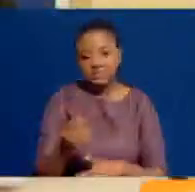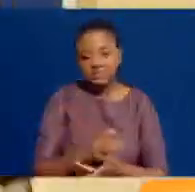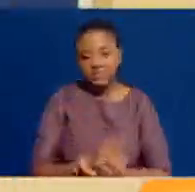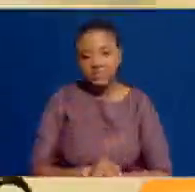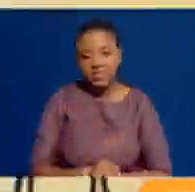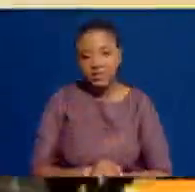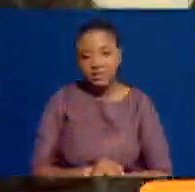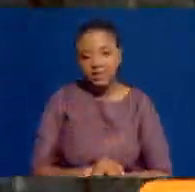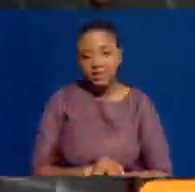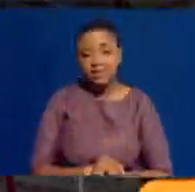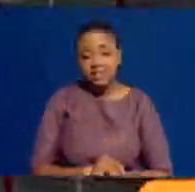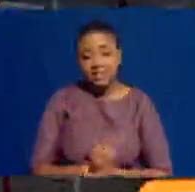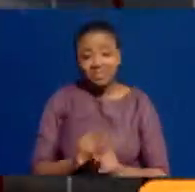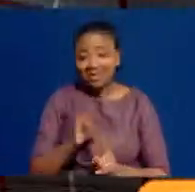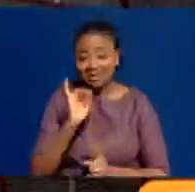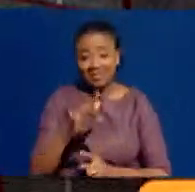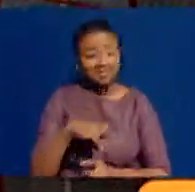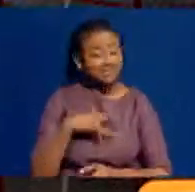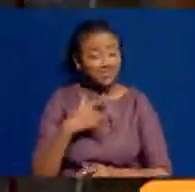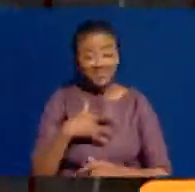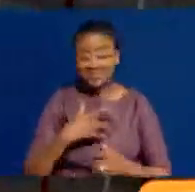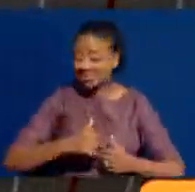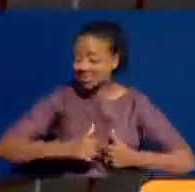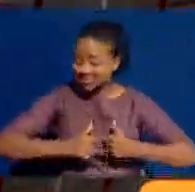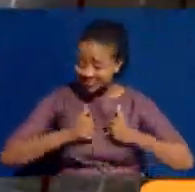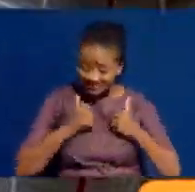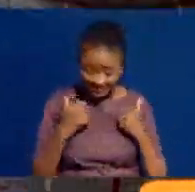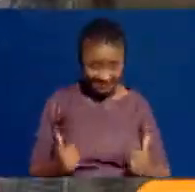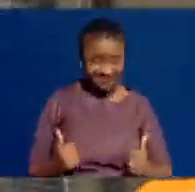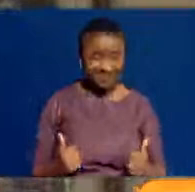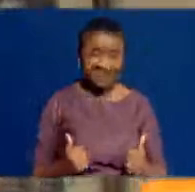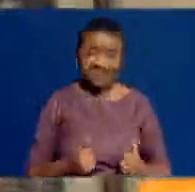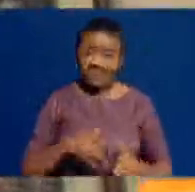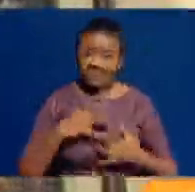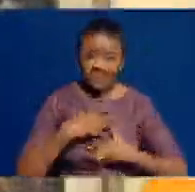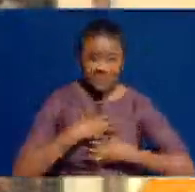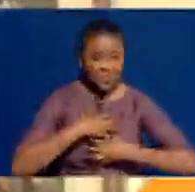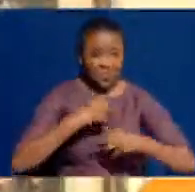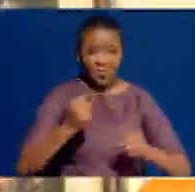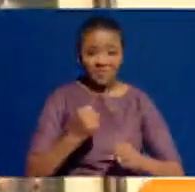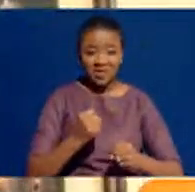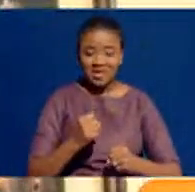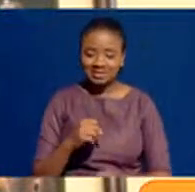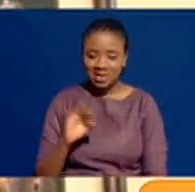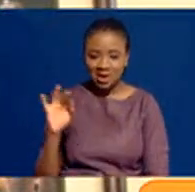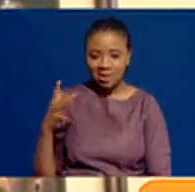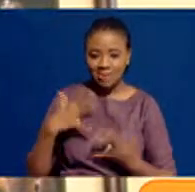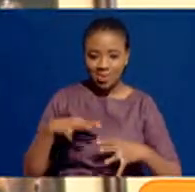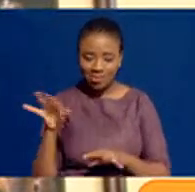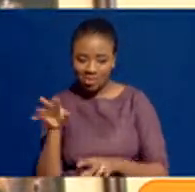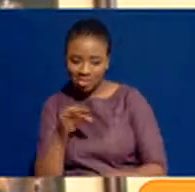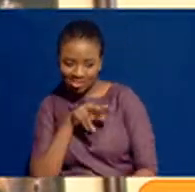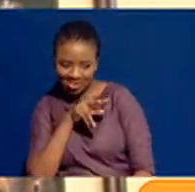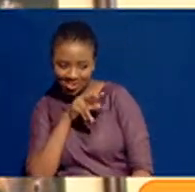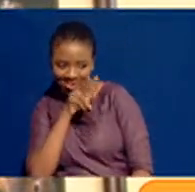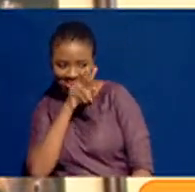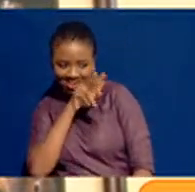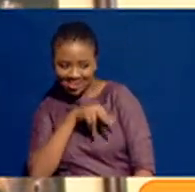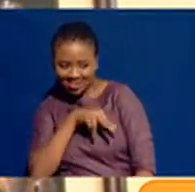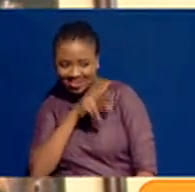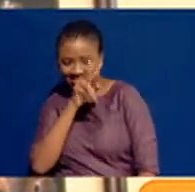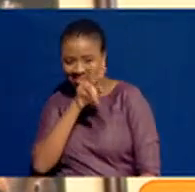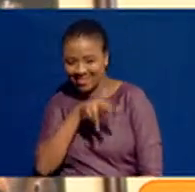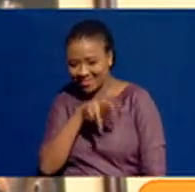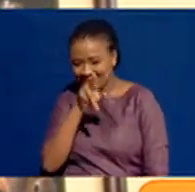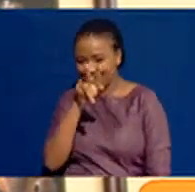Yeah, it was a boost. You feel better. I don't know, in terms of attention being drawn to you, well, more eyes are thrown